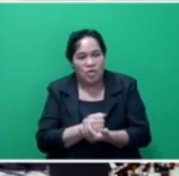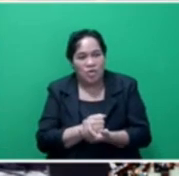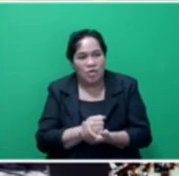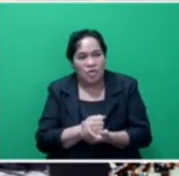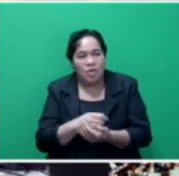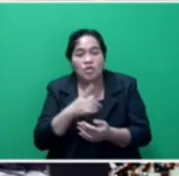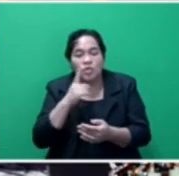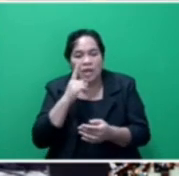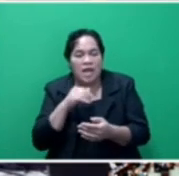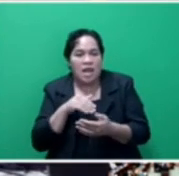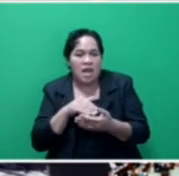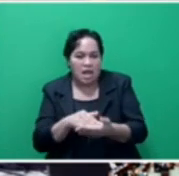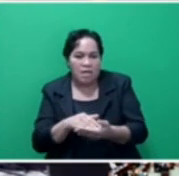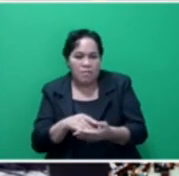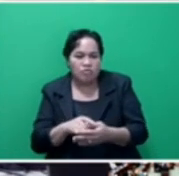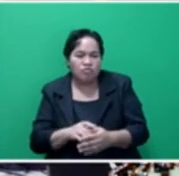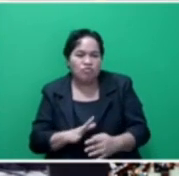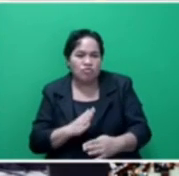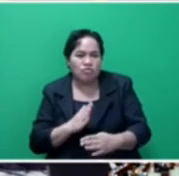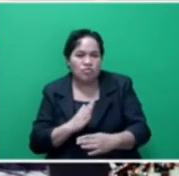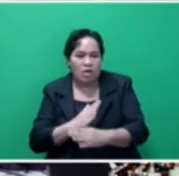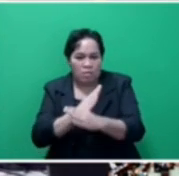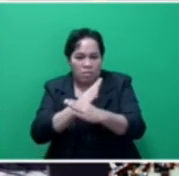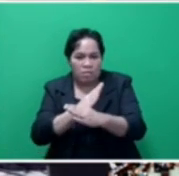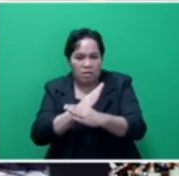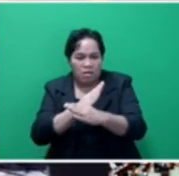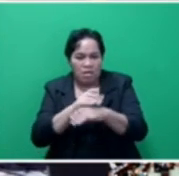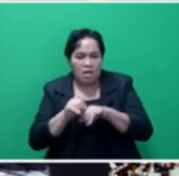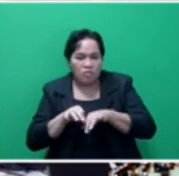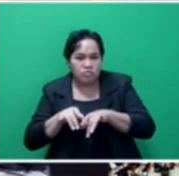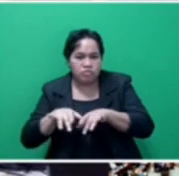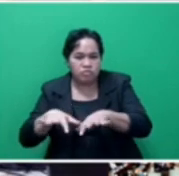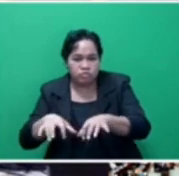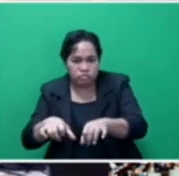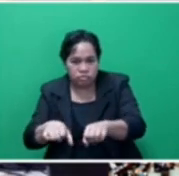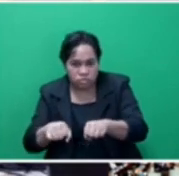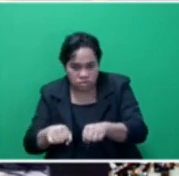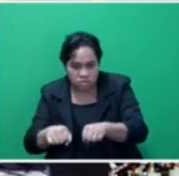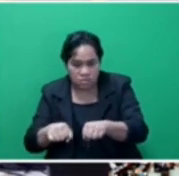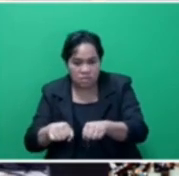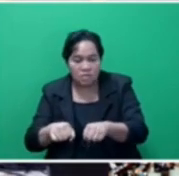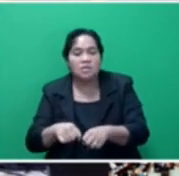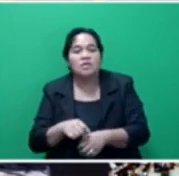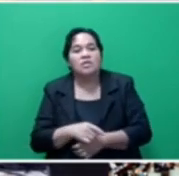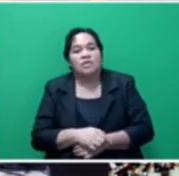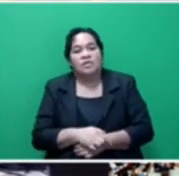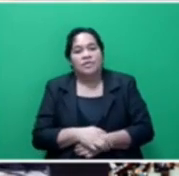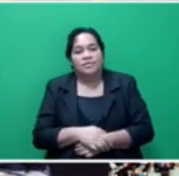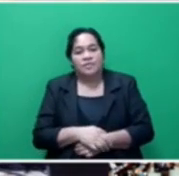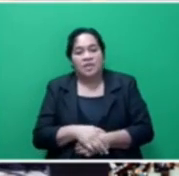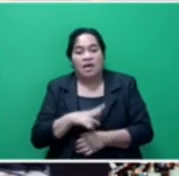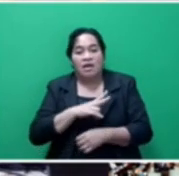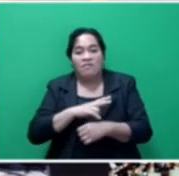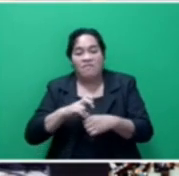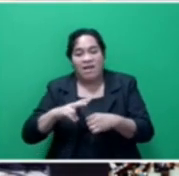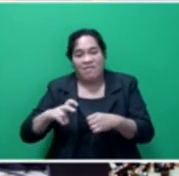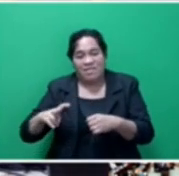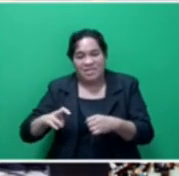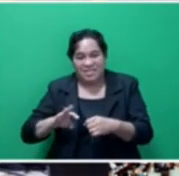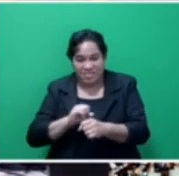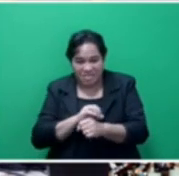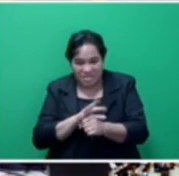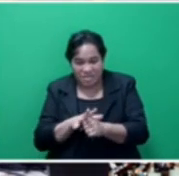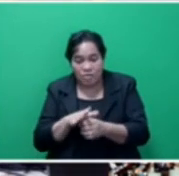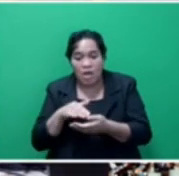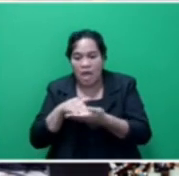a deterrent is one of the most important as we seek to stop the transmission of the virus and bring this country